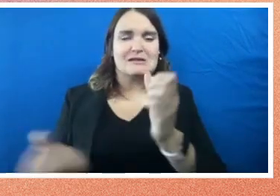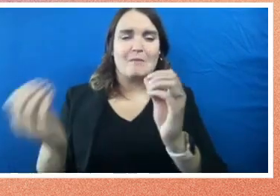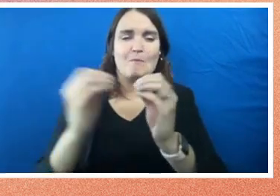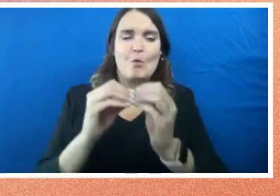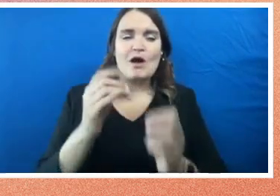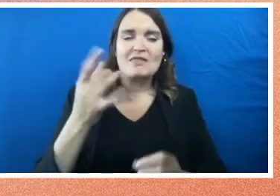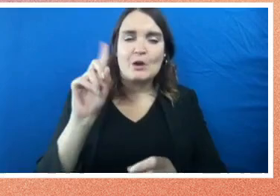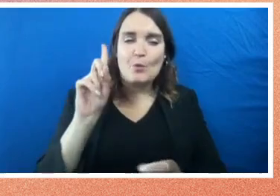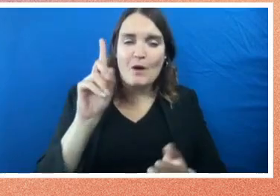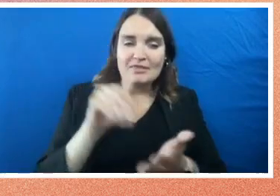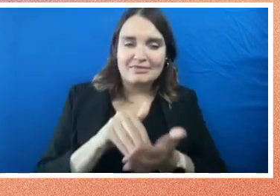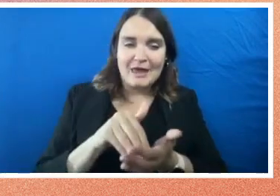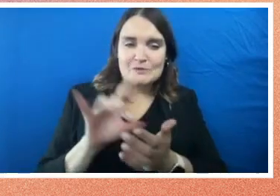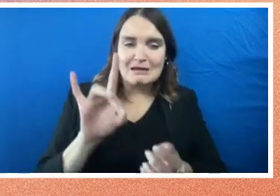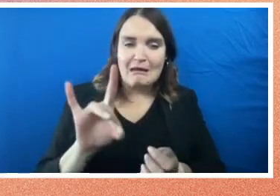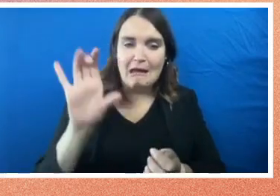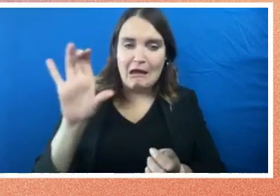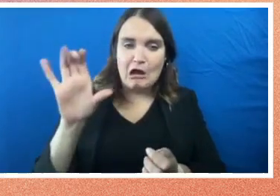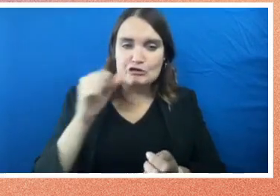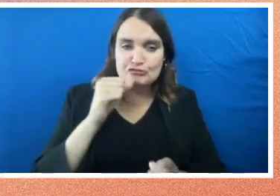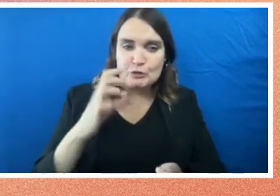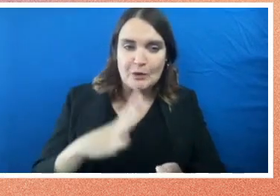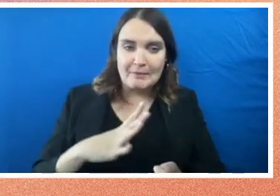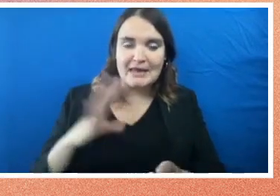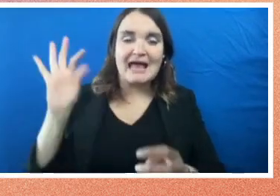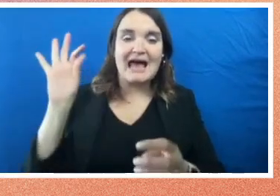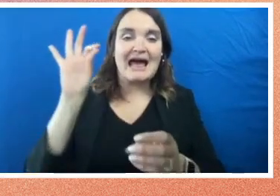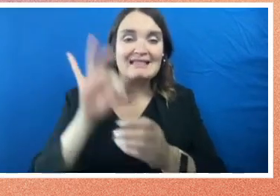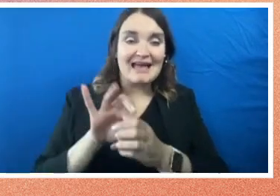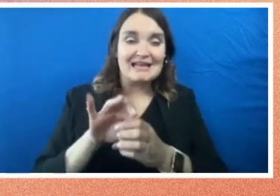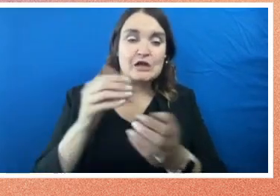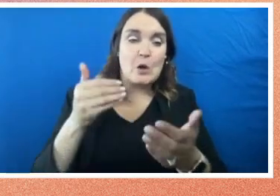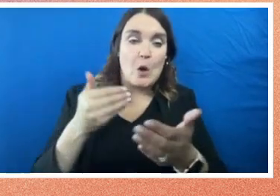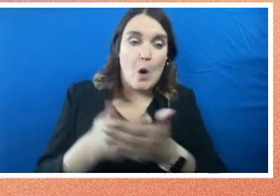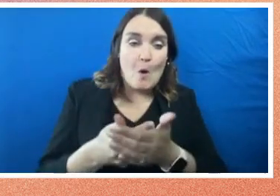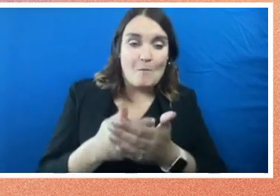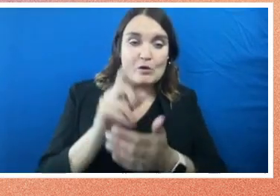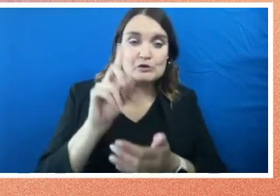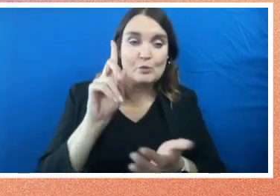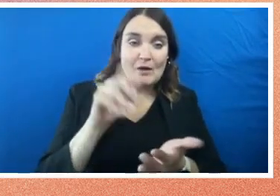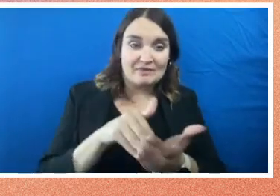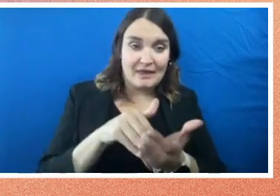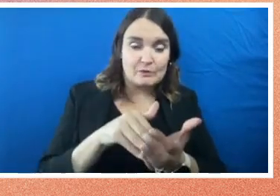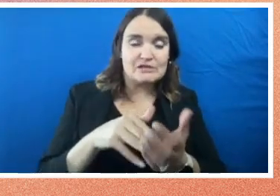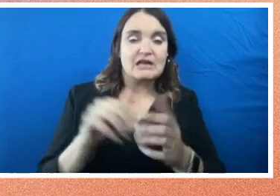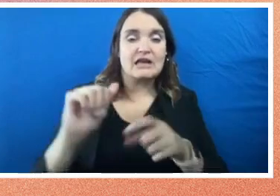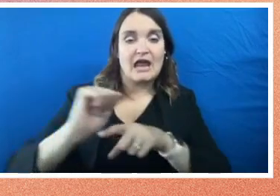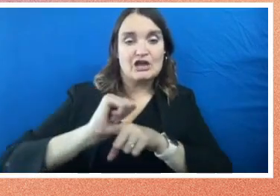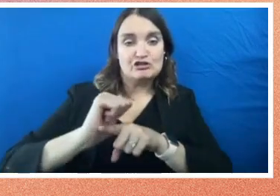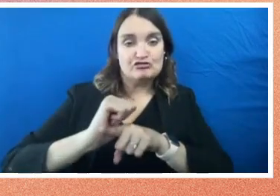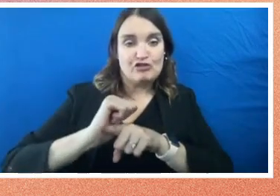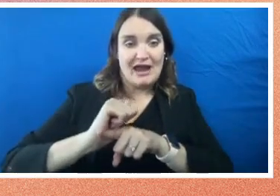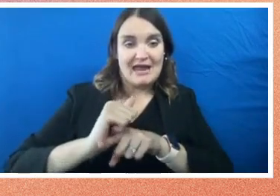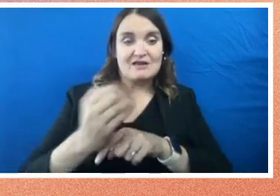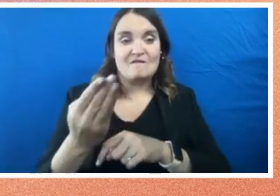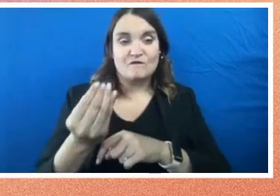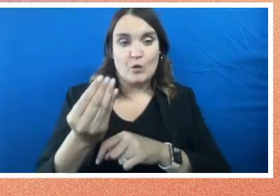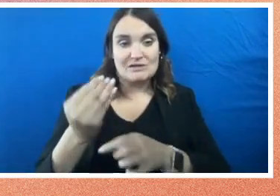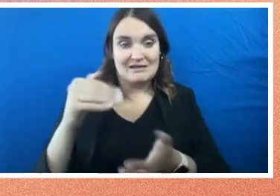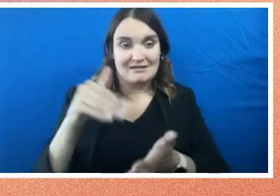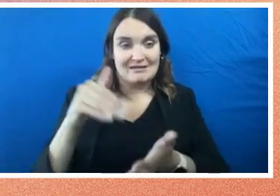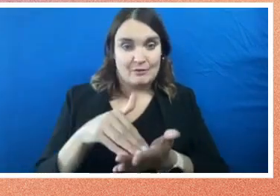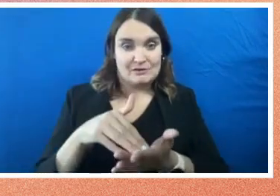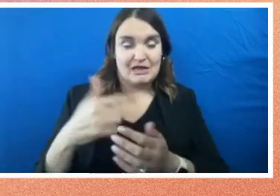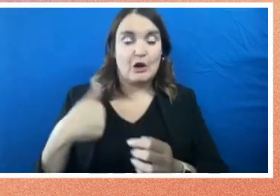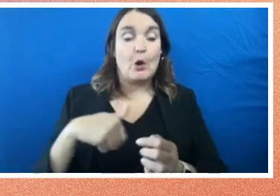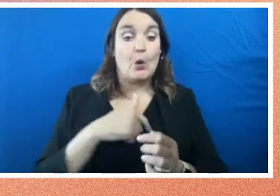women, elected nearly 1,000, and trained more than 14,000. We tripled the size of